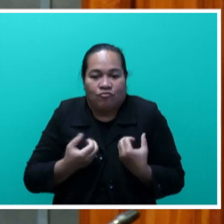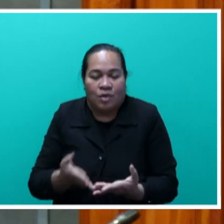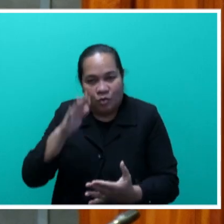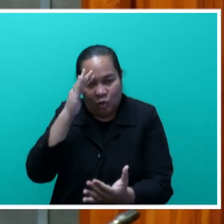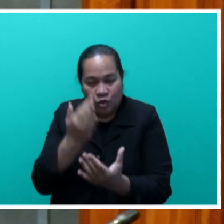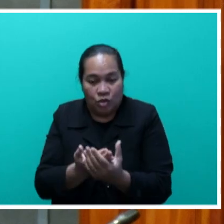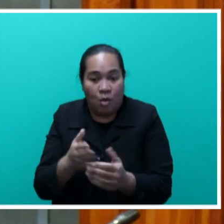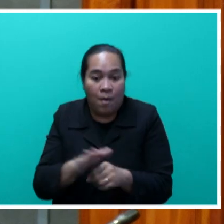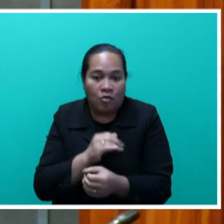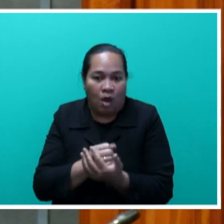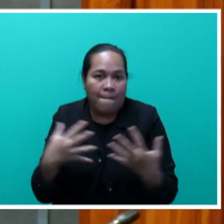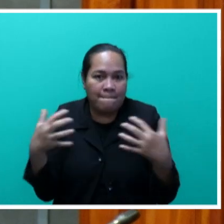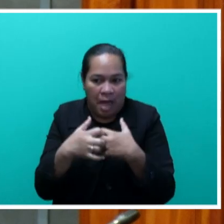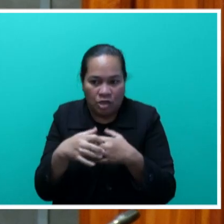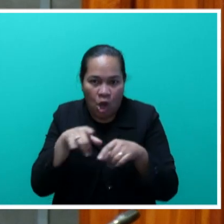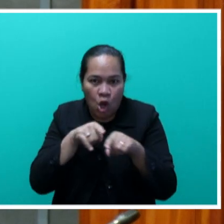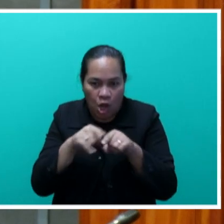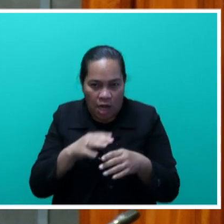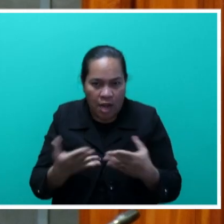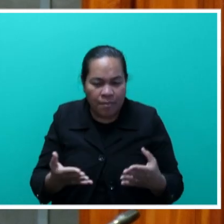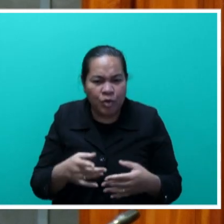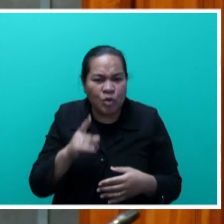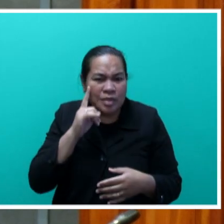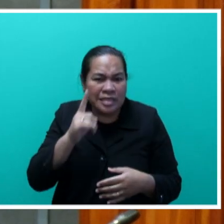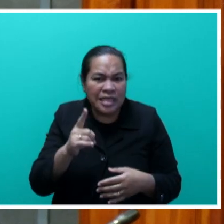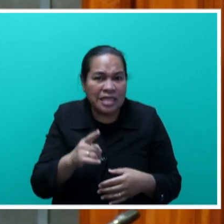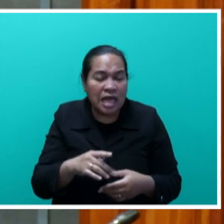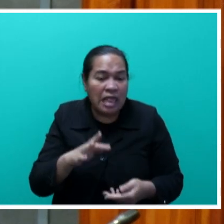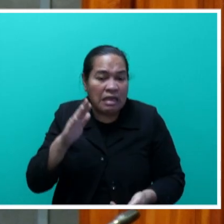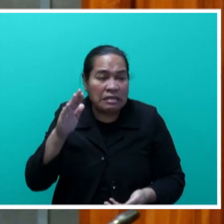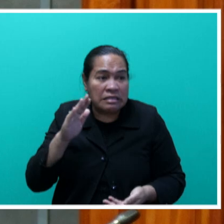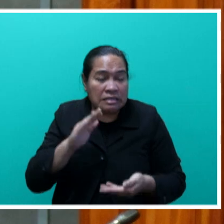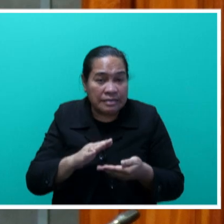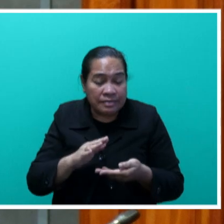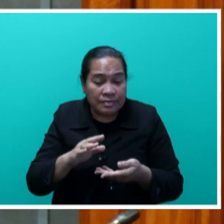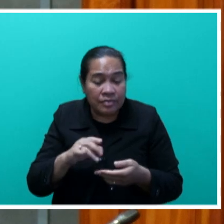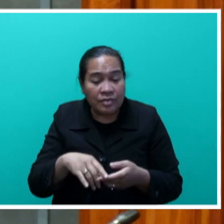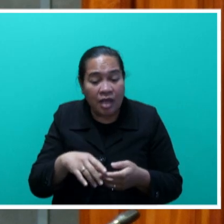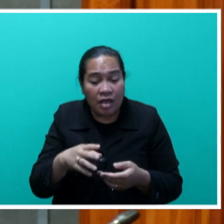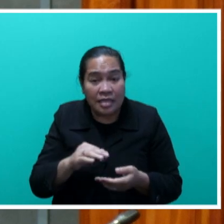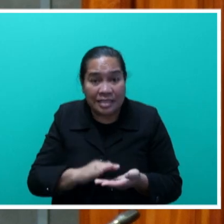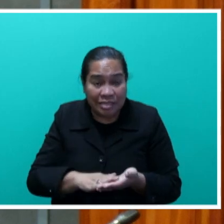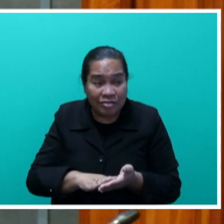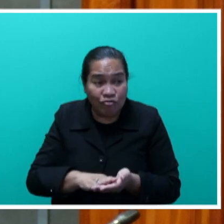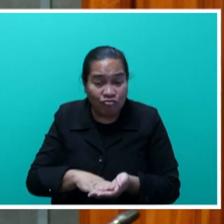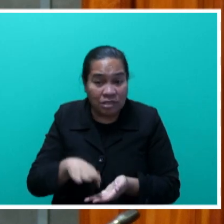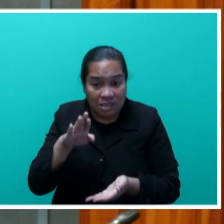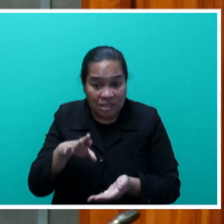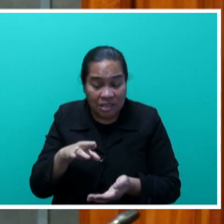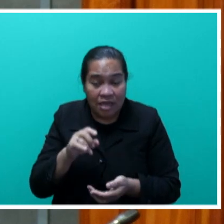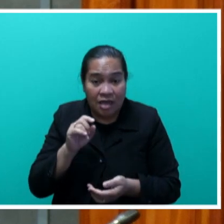Mr. Speaker, sir, we note there is a significant decrease of 271,000 in established staff salaries for the